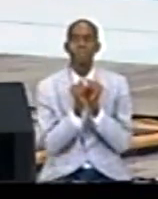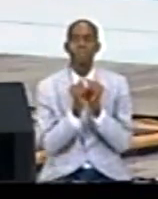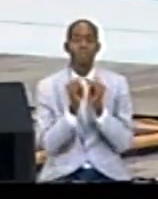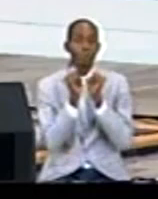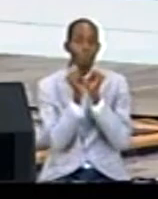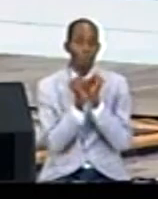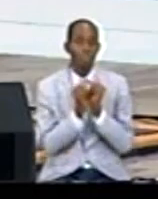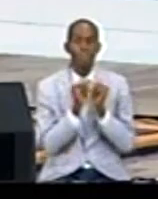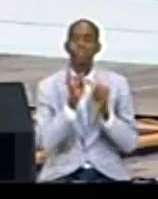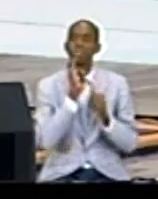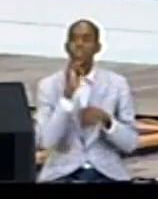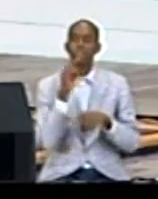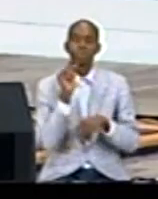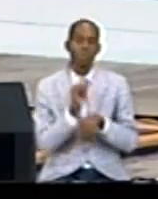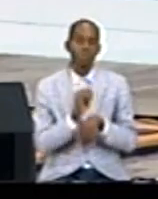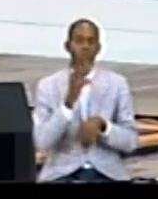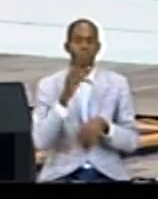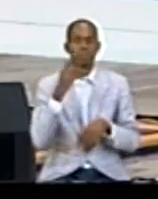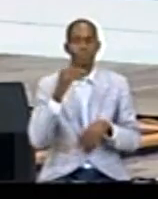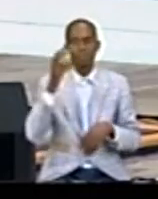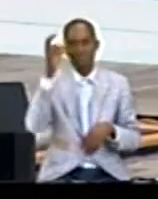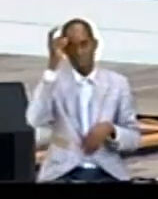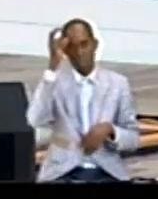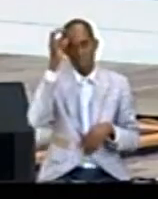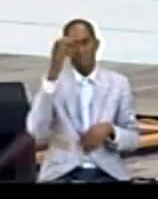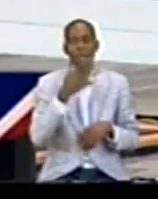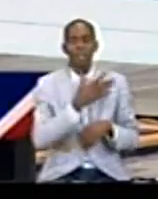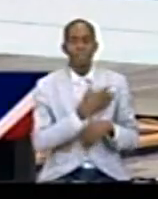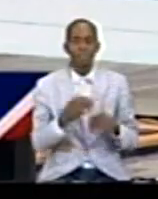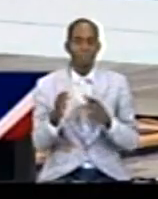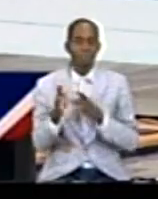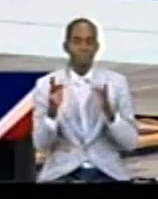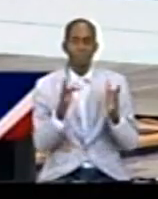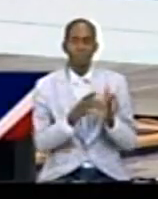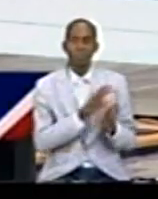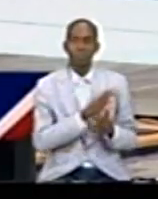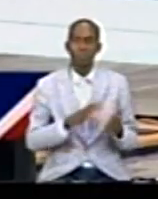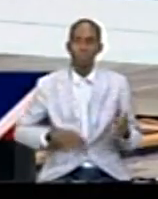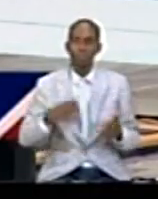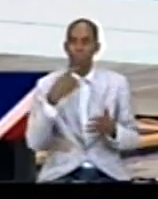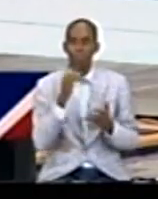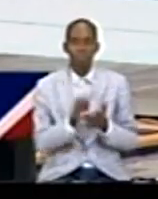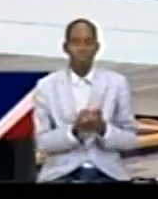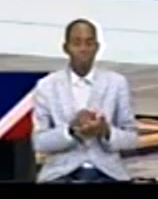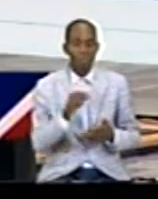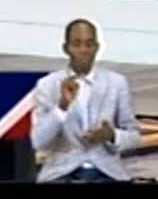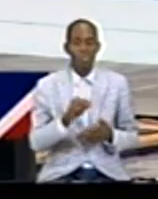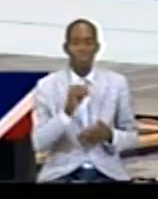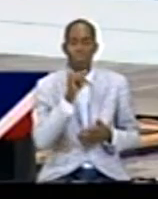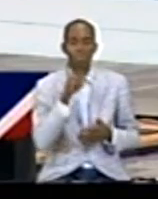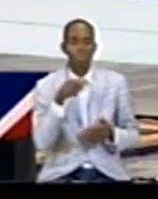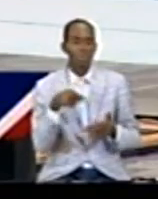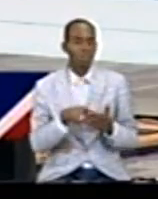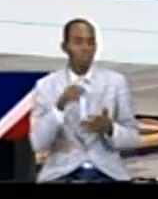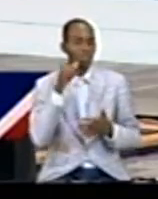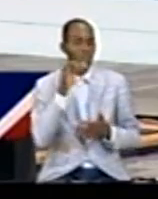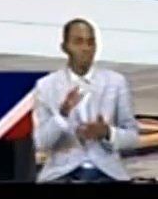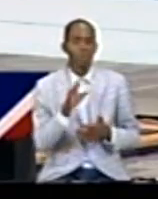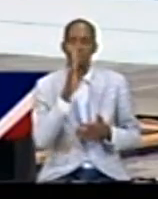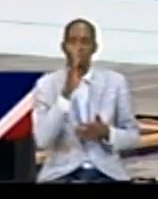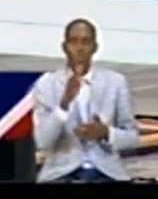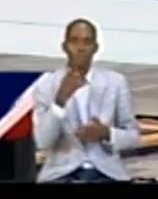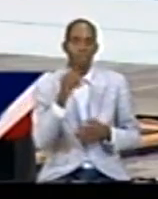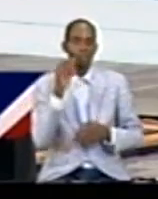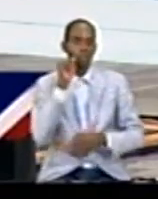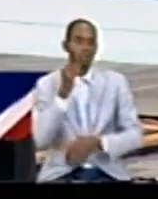work of the devil. And Jesus said, ought not this woman, being a daughter of